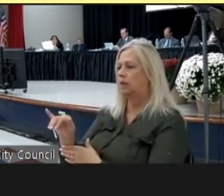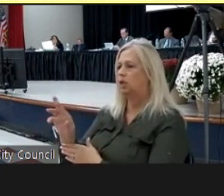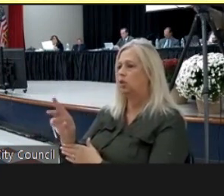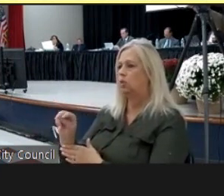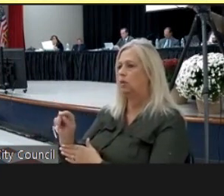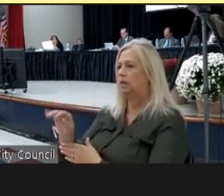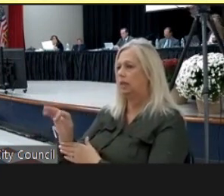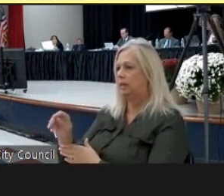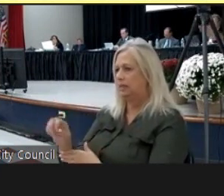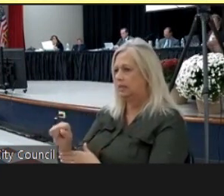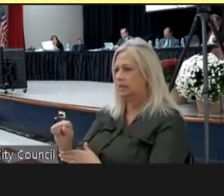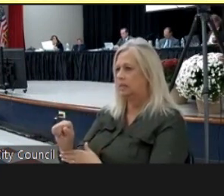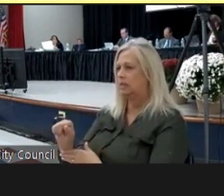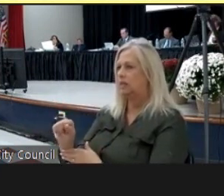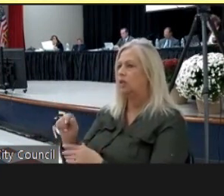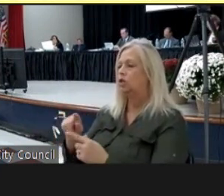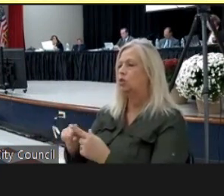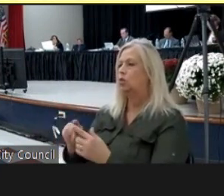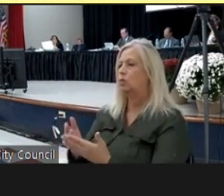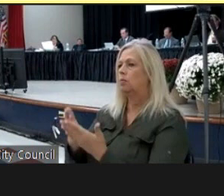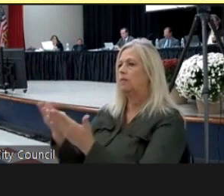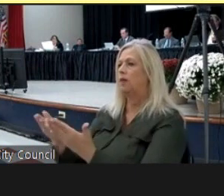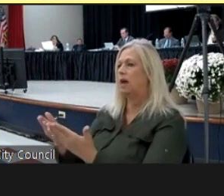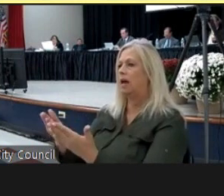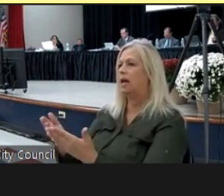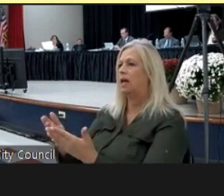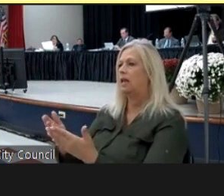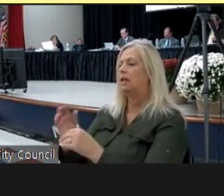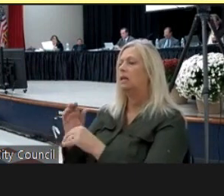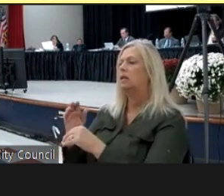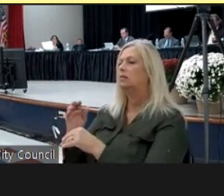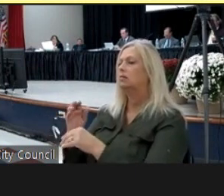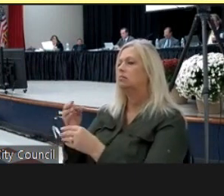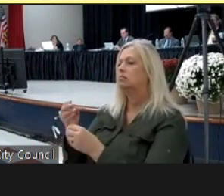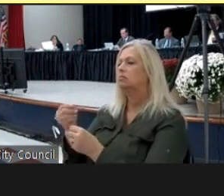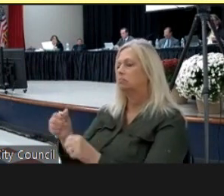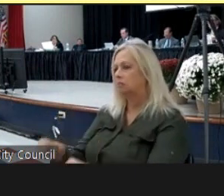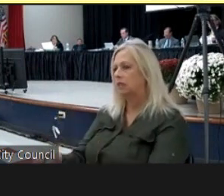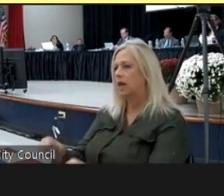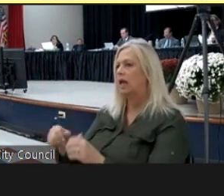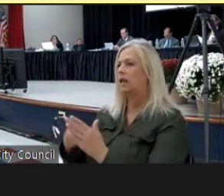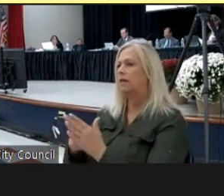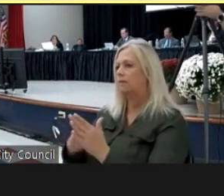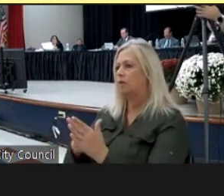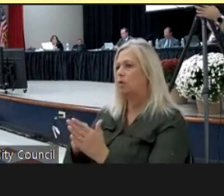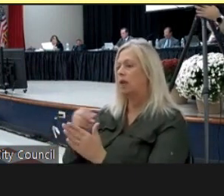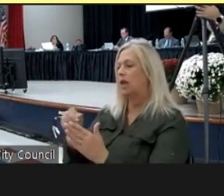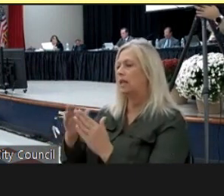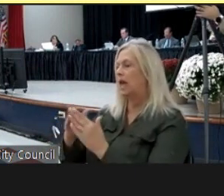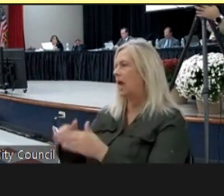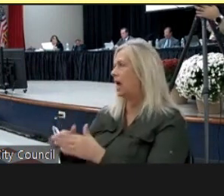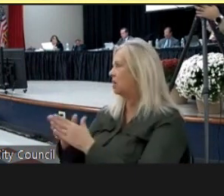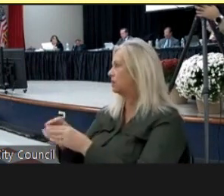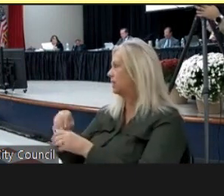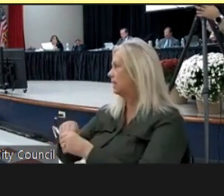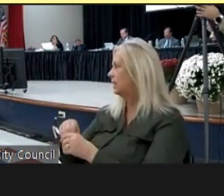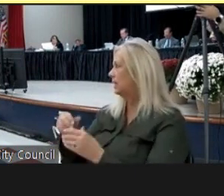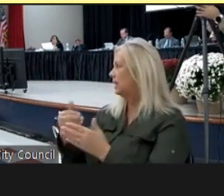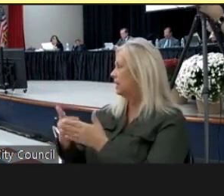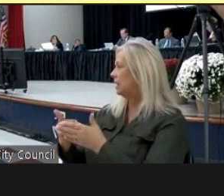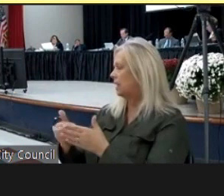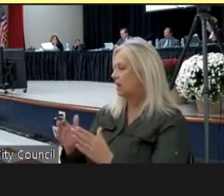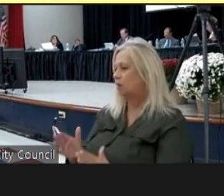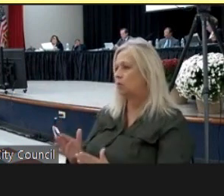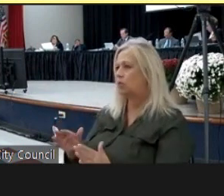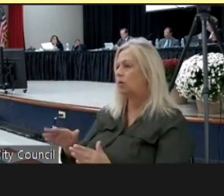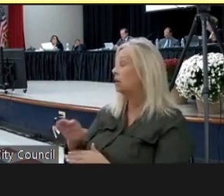commonly used to provide affordable as well as intergenerational housing within our neighborhoods. So,